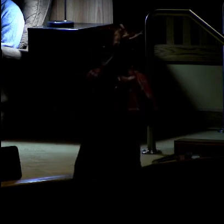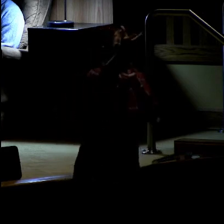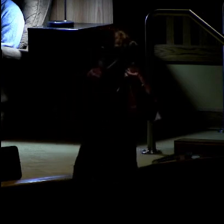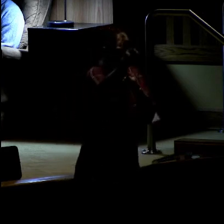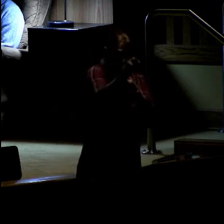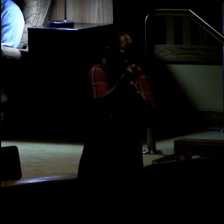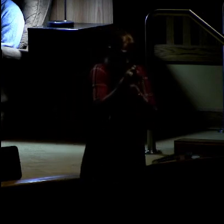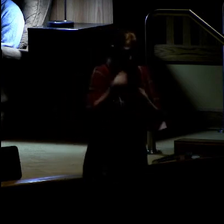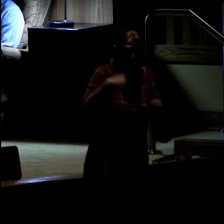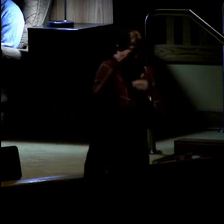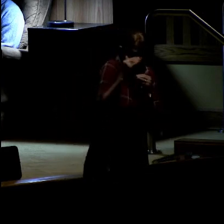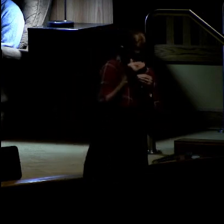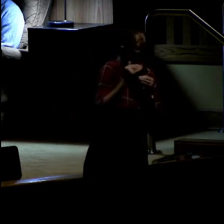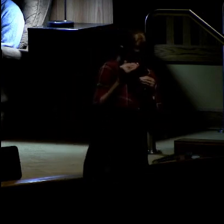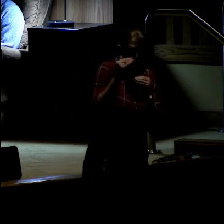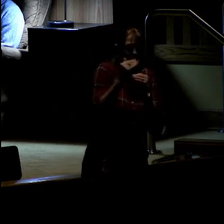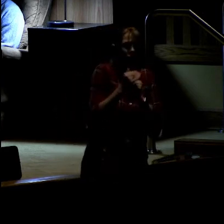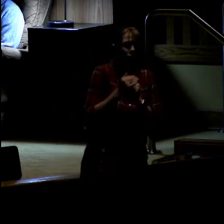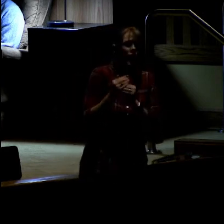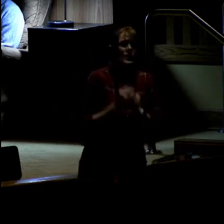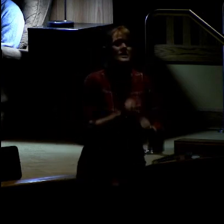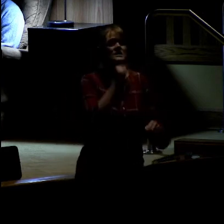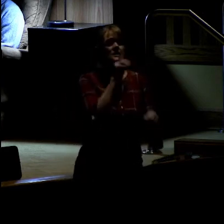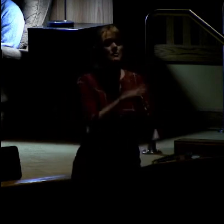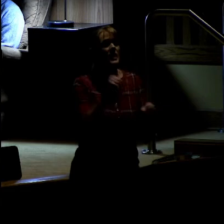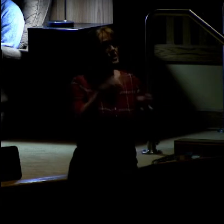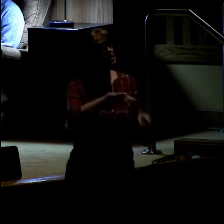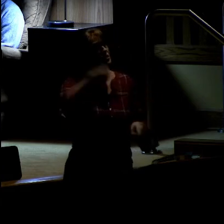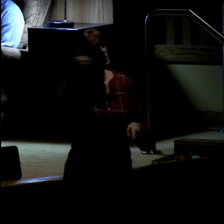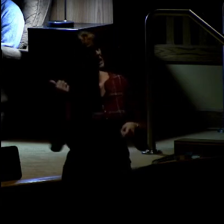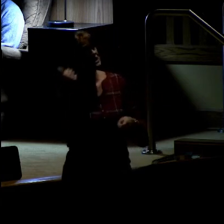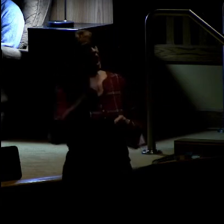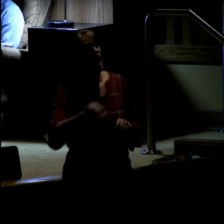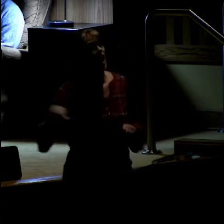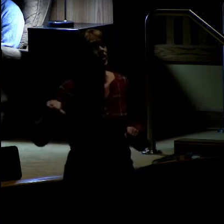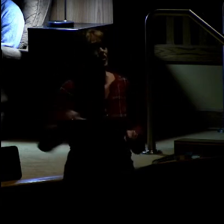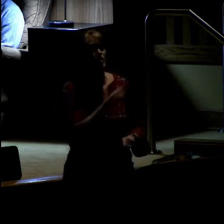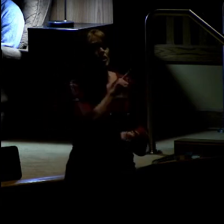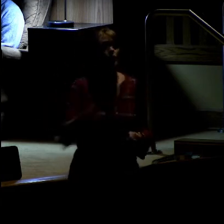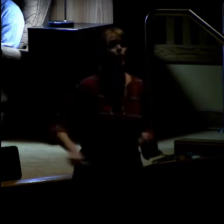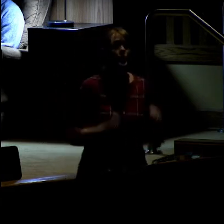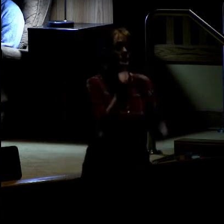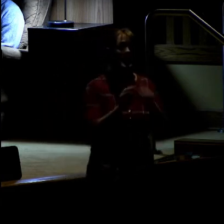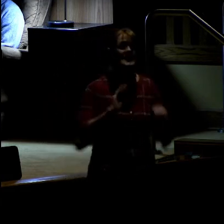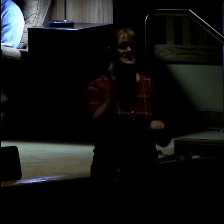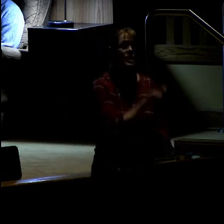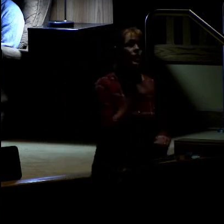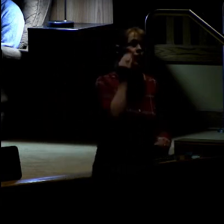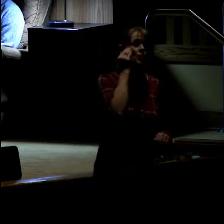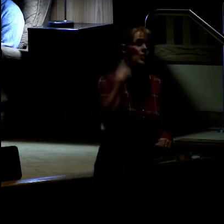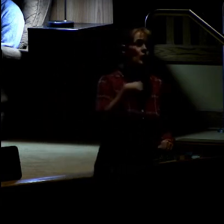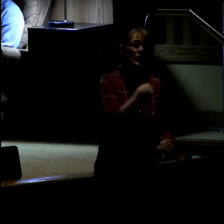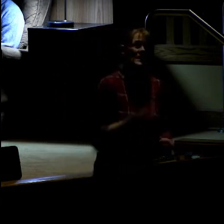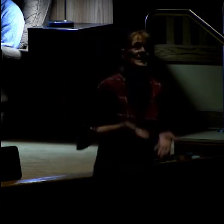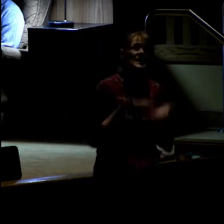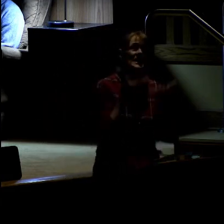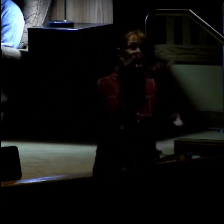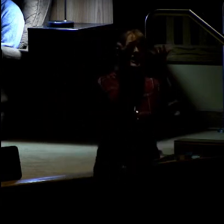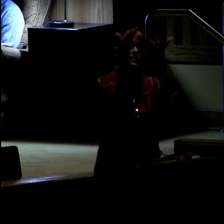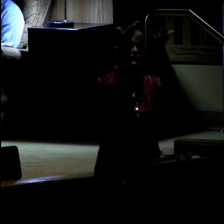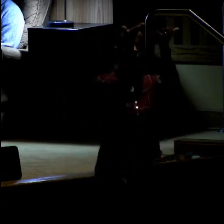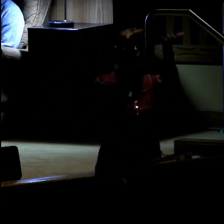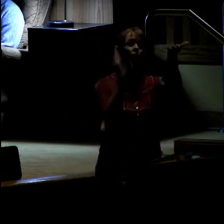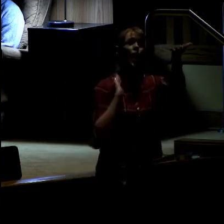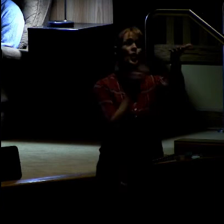close, connected to each other. Lord, bless our home, we